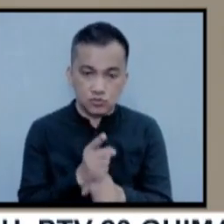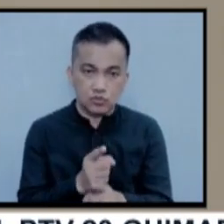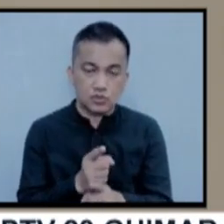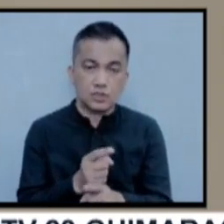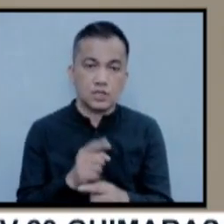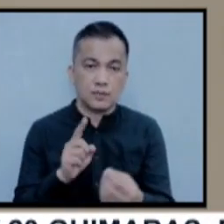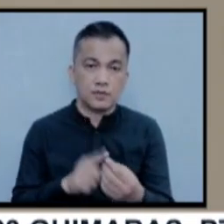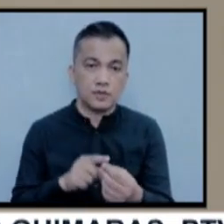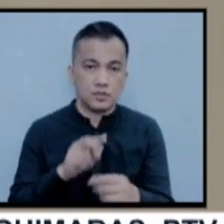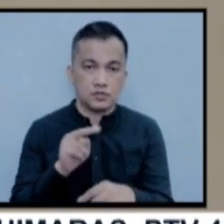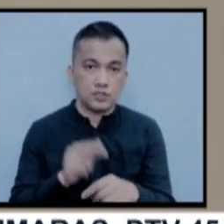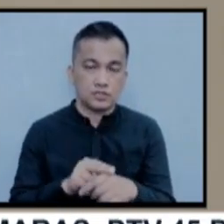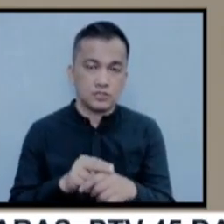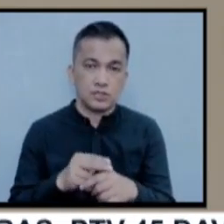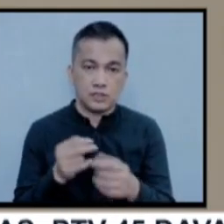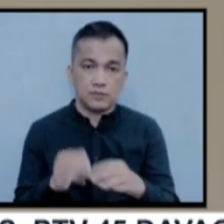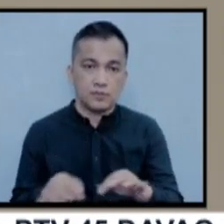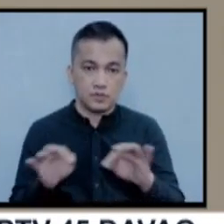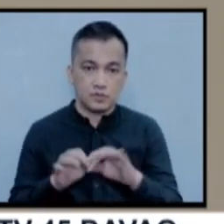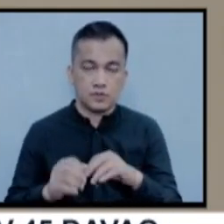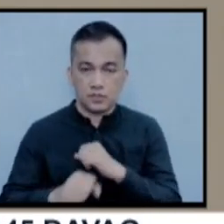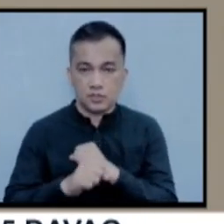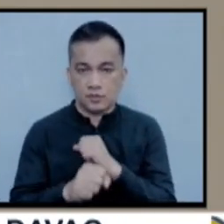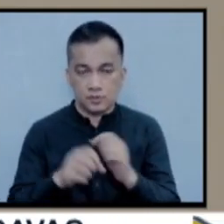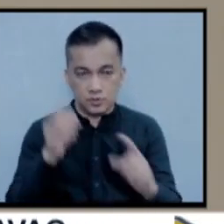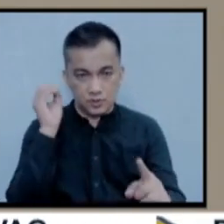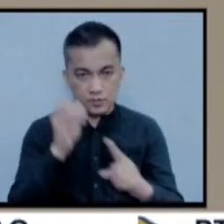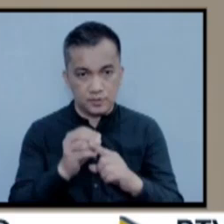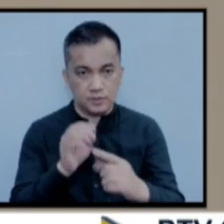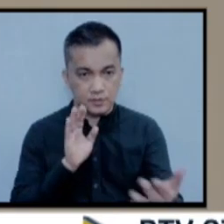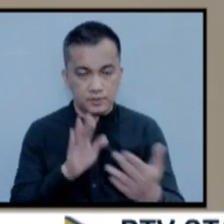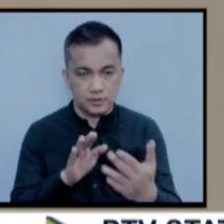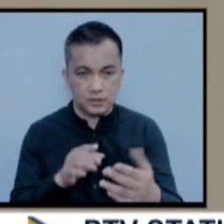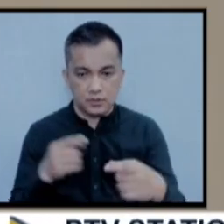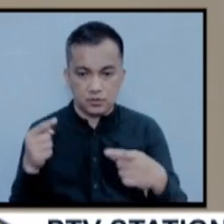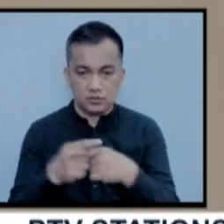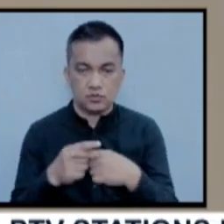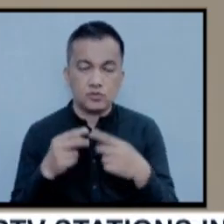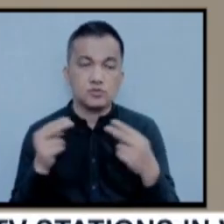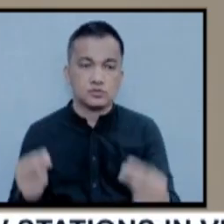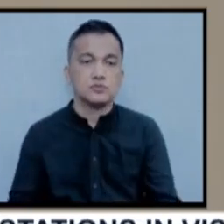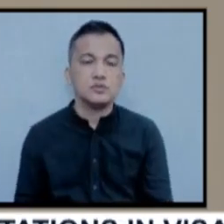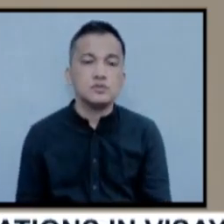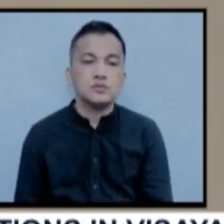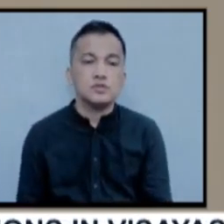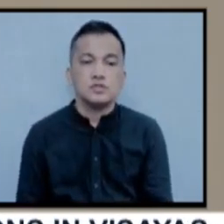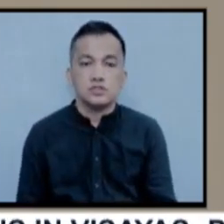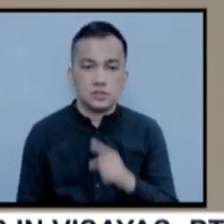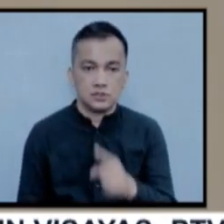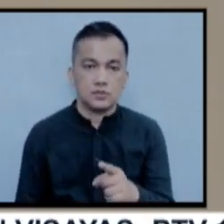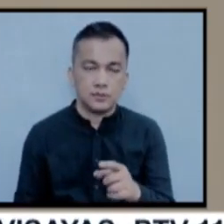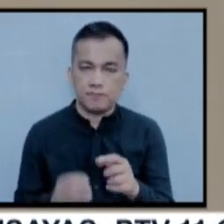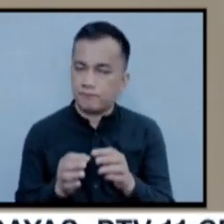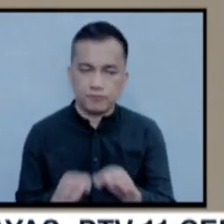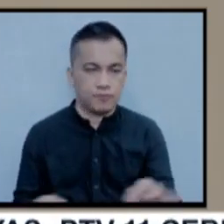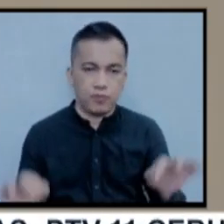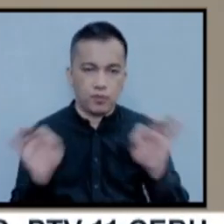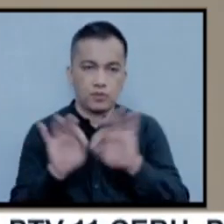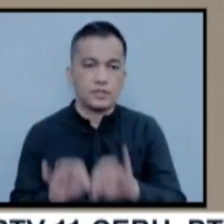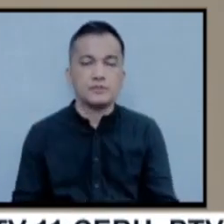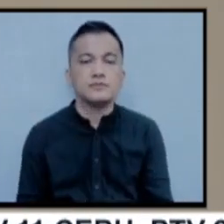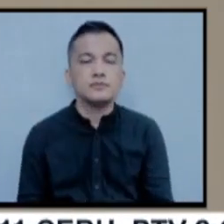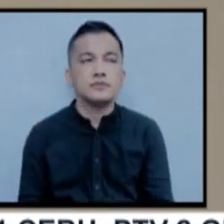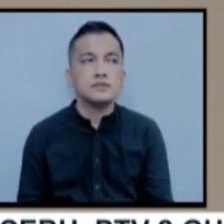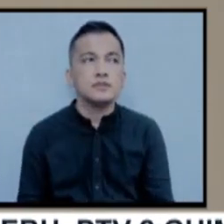importance and promote objectivity in the face of conflicting news is invaluable I ask that